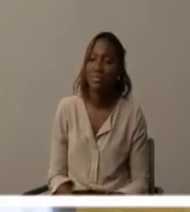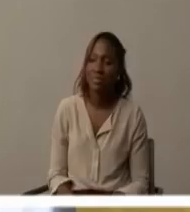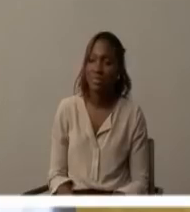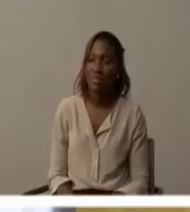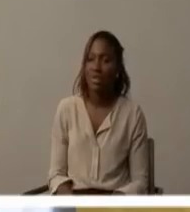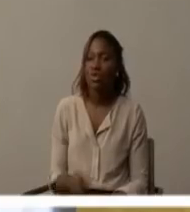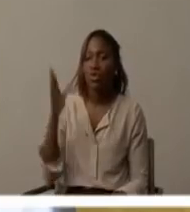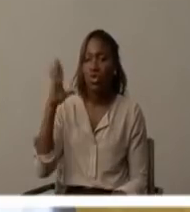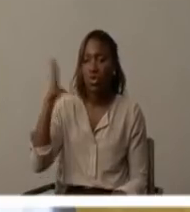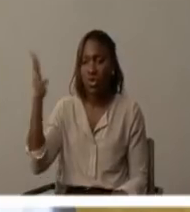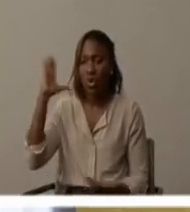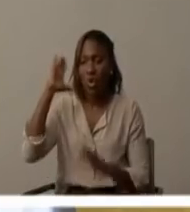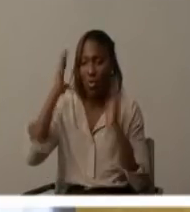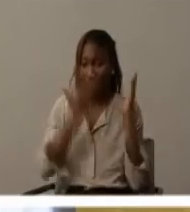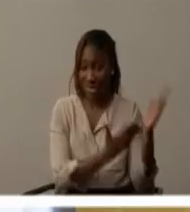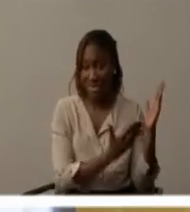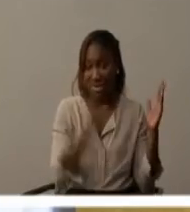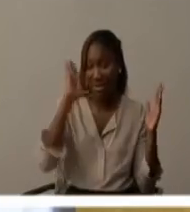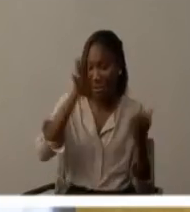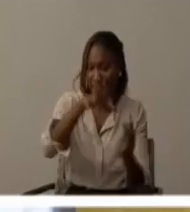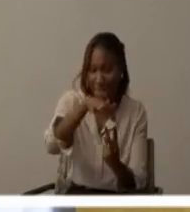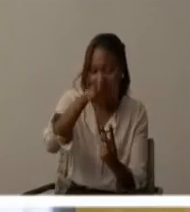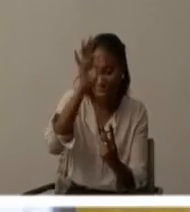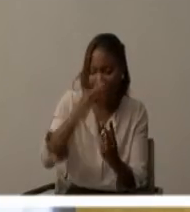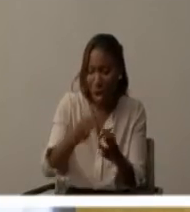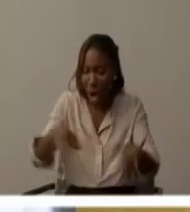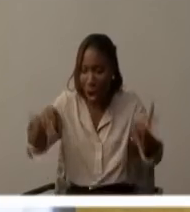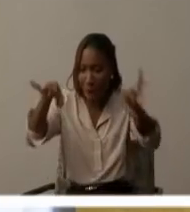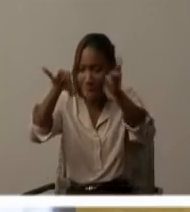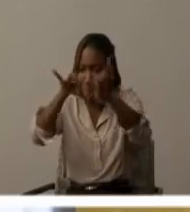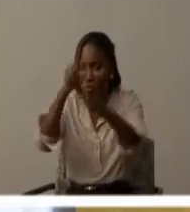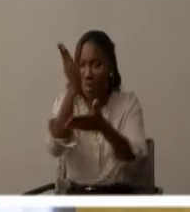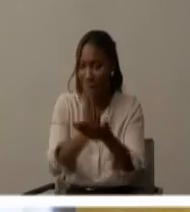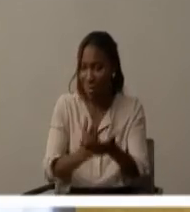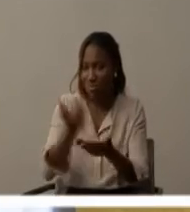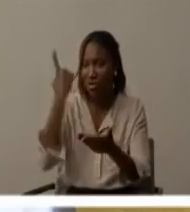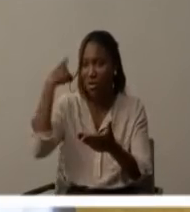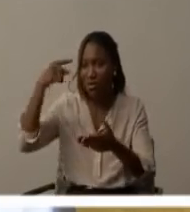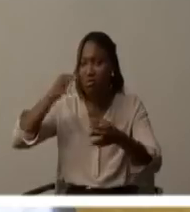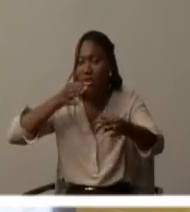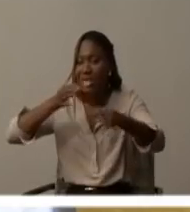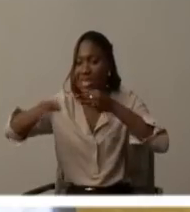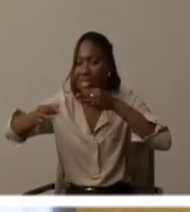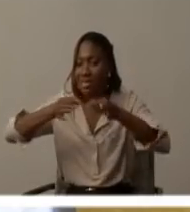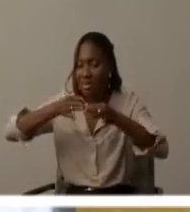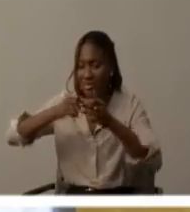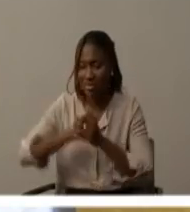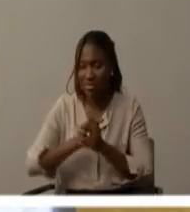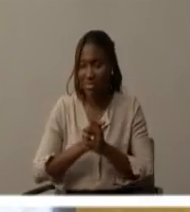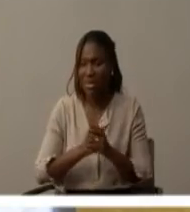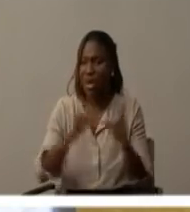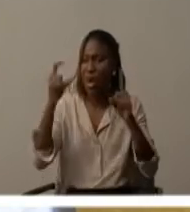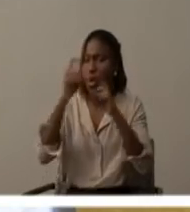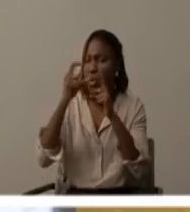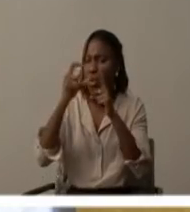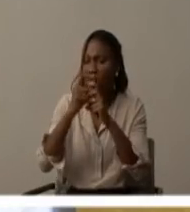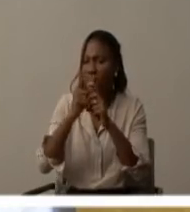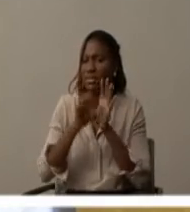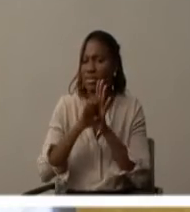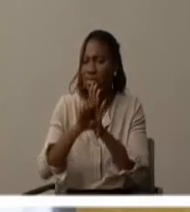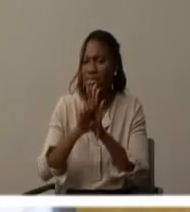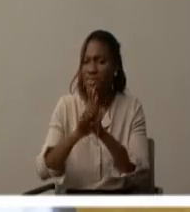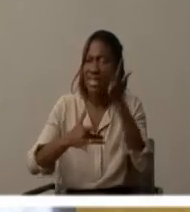I want you to hear a line in this text first. "This sickness will not end in death."